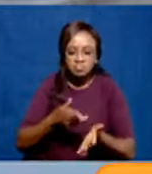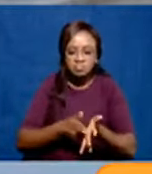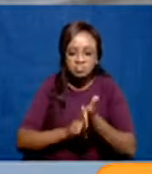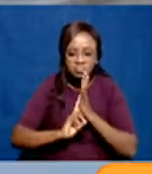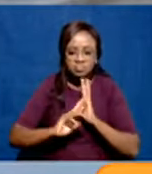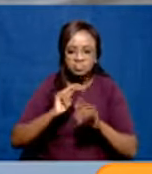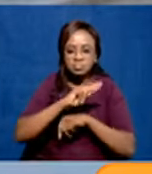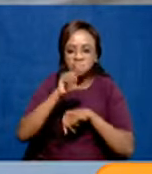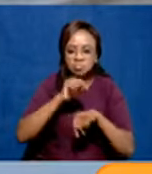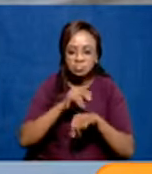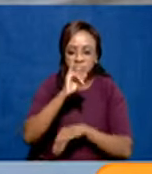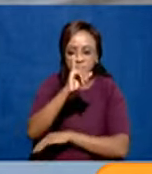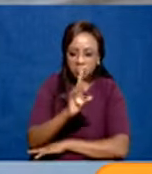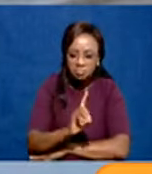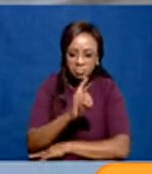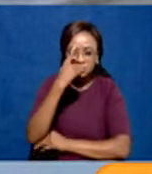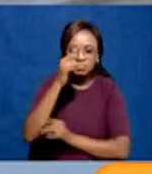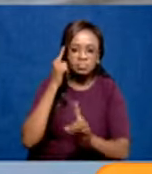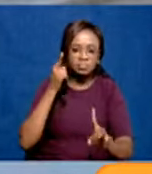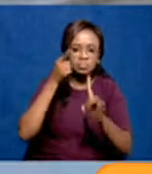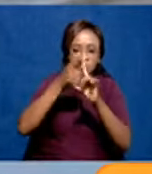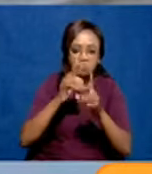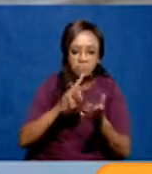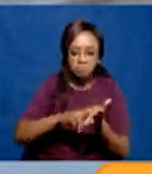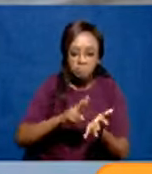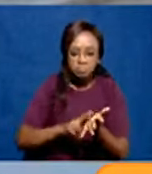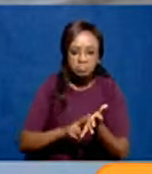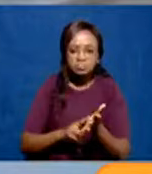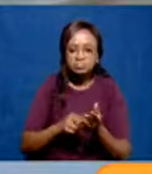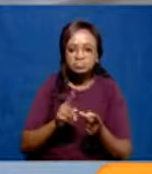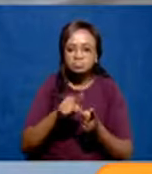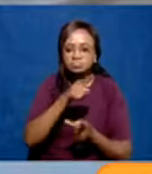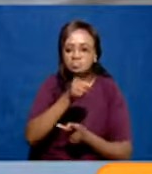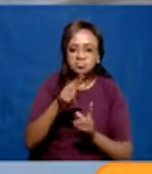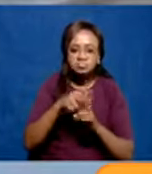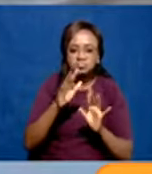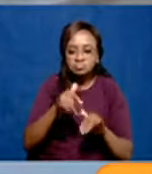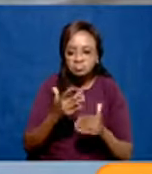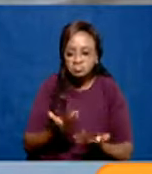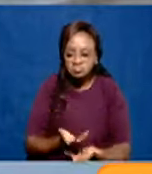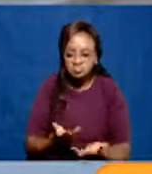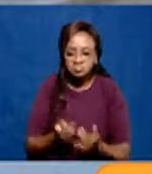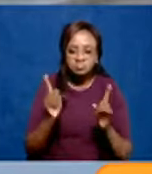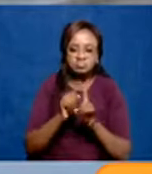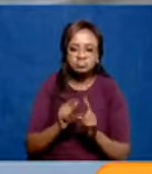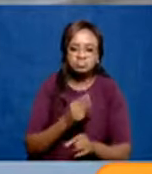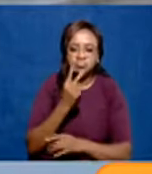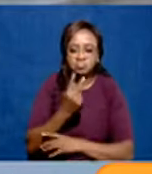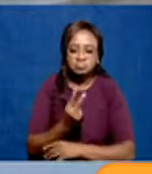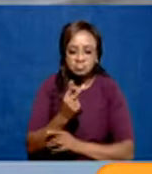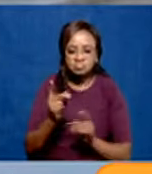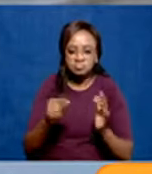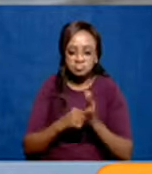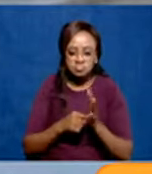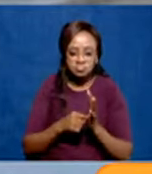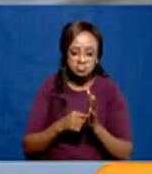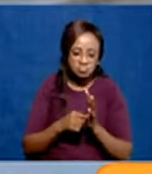national identification for purposes of registration? What is their entry point? Secondly, and I think that is my third